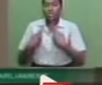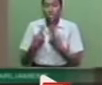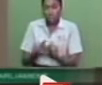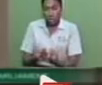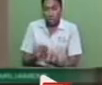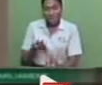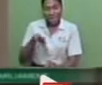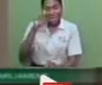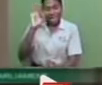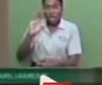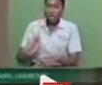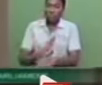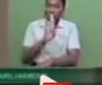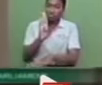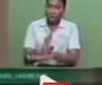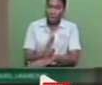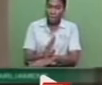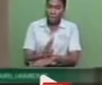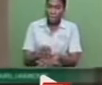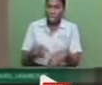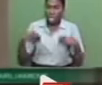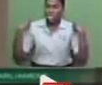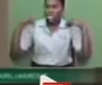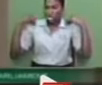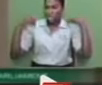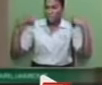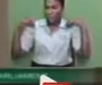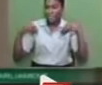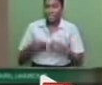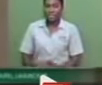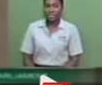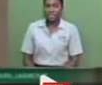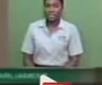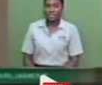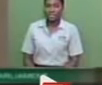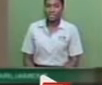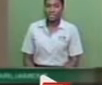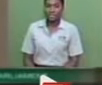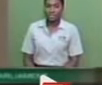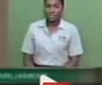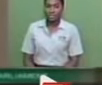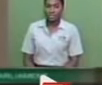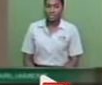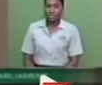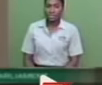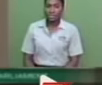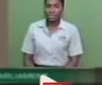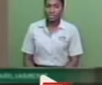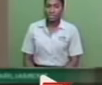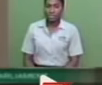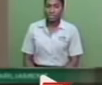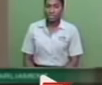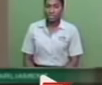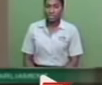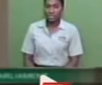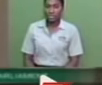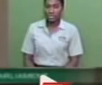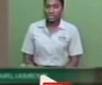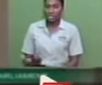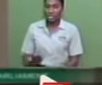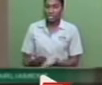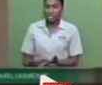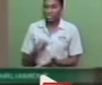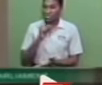shop. Not a supermarket, a shop. And she got this job there on a very secondary road, not any